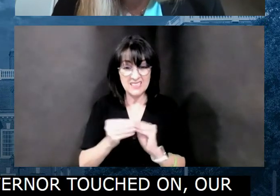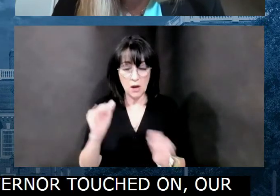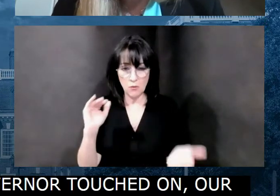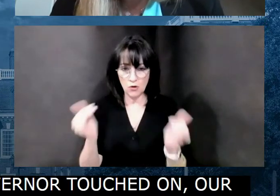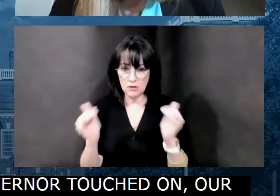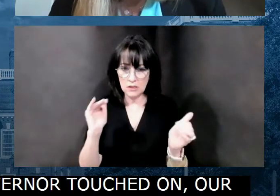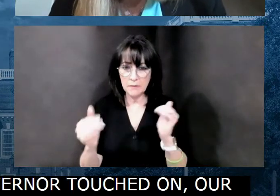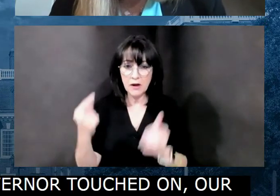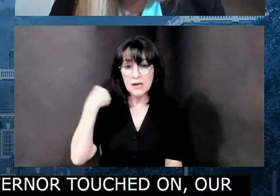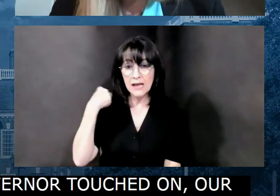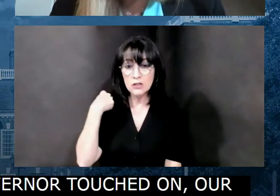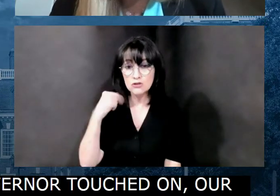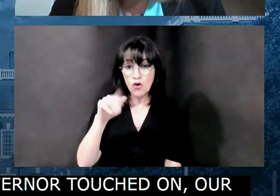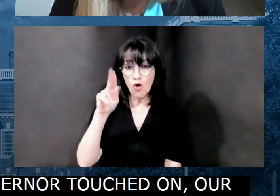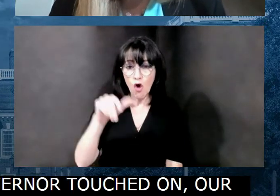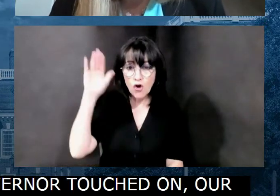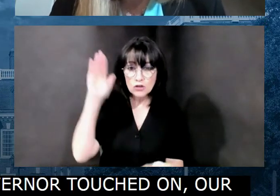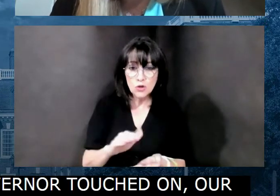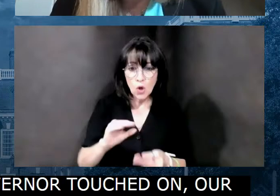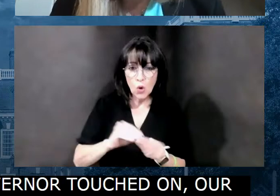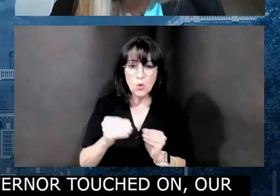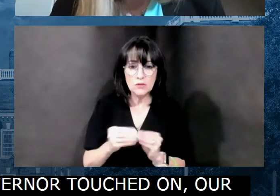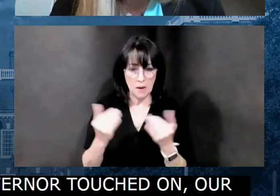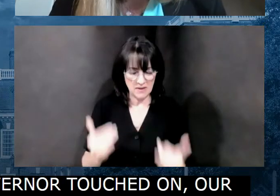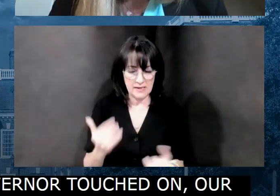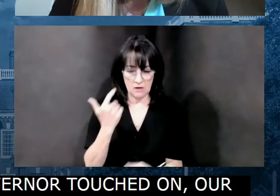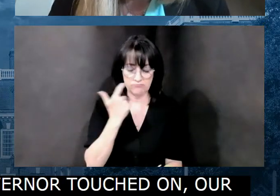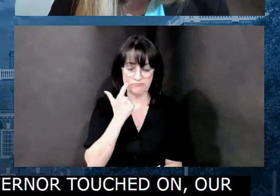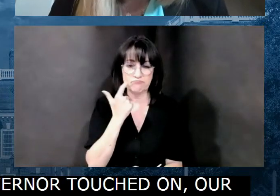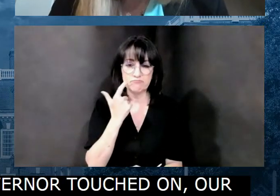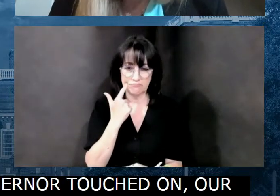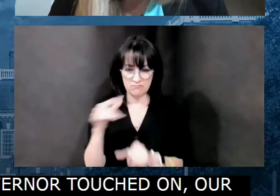3 counties. Hospitalization and death rates have also